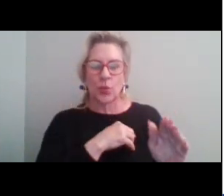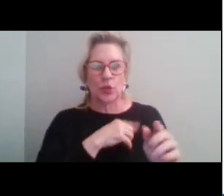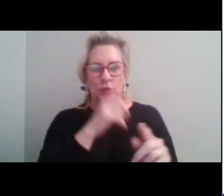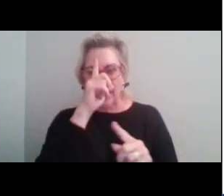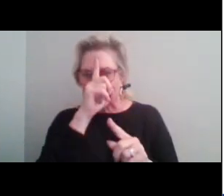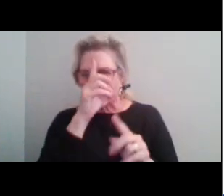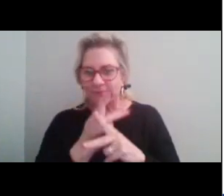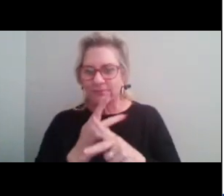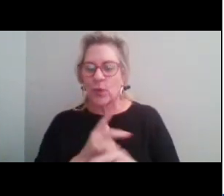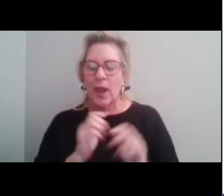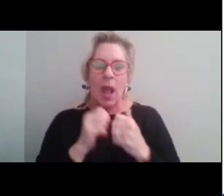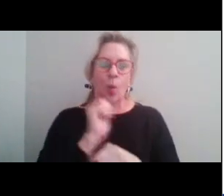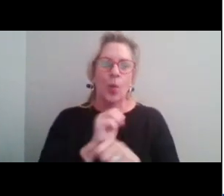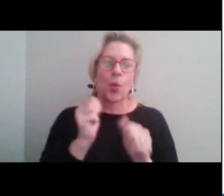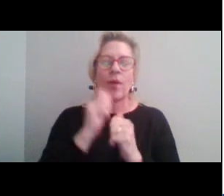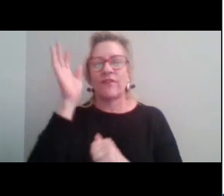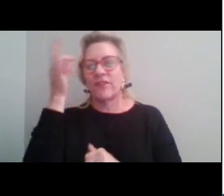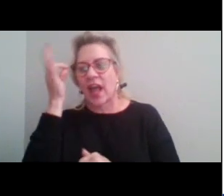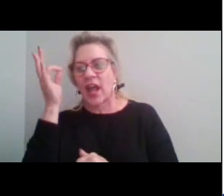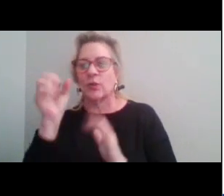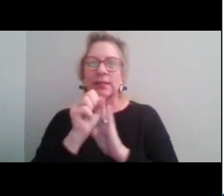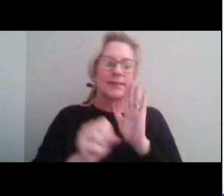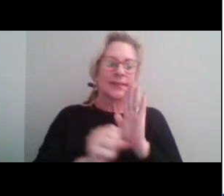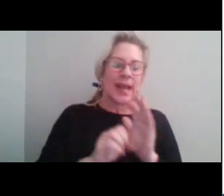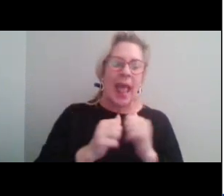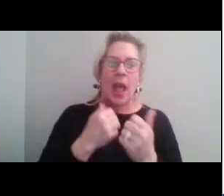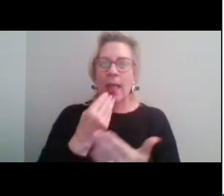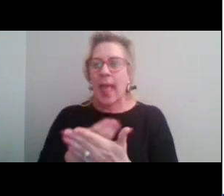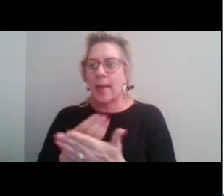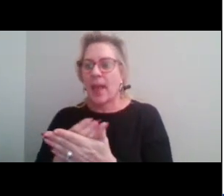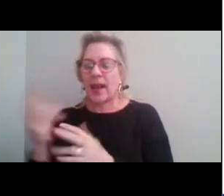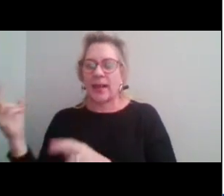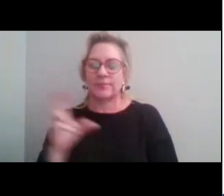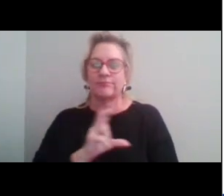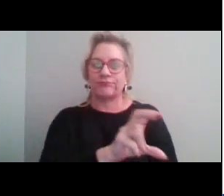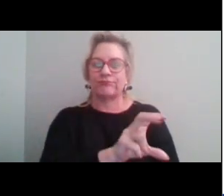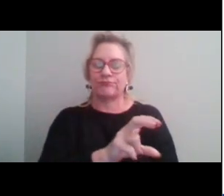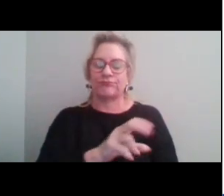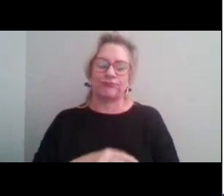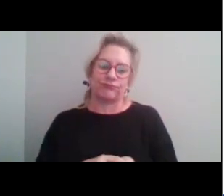again, on working with federal, state, and other funds to get that element funded.